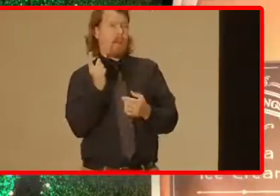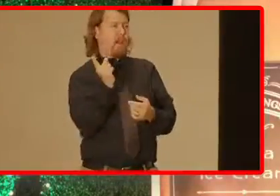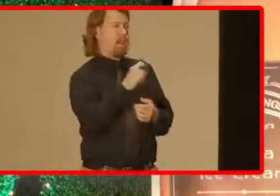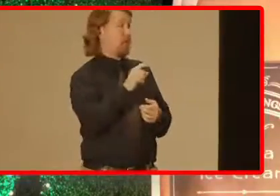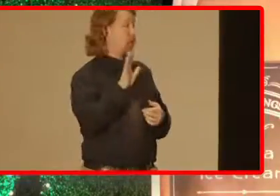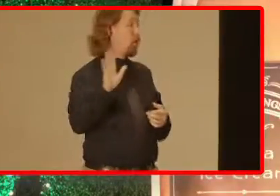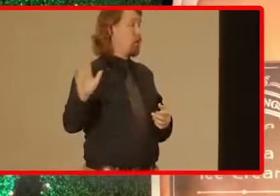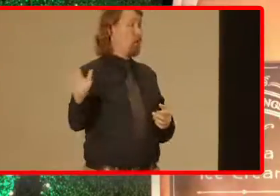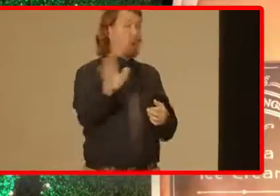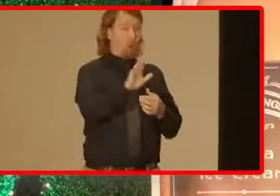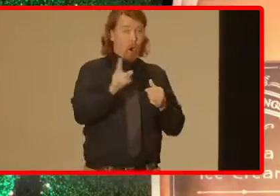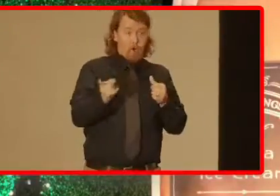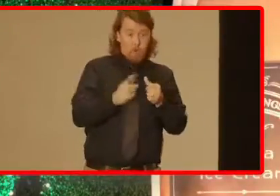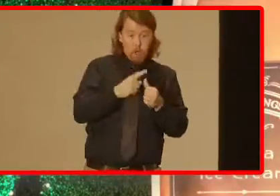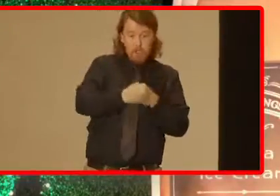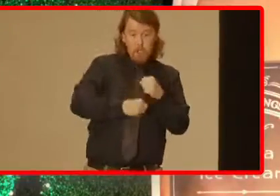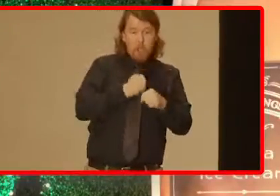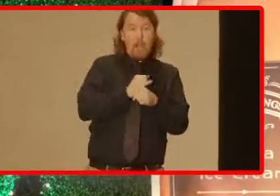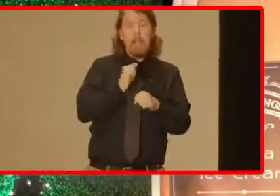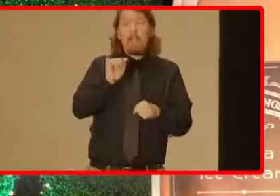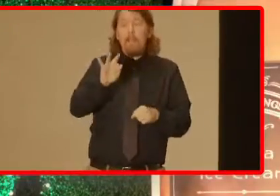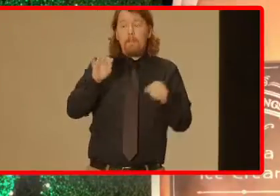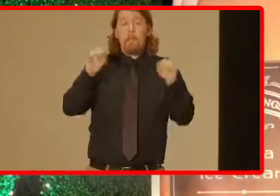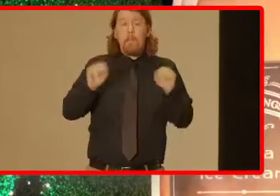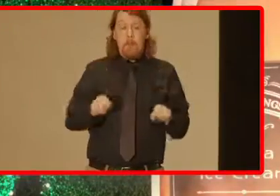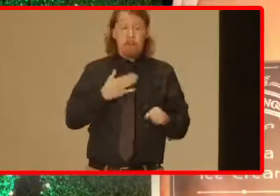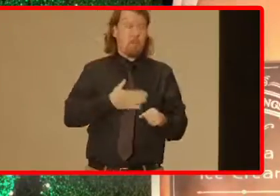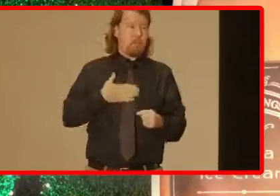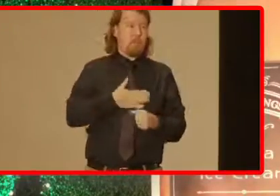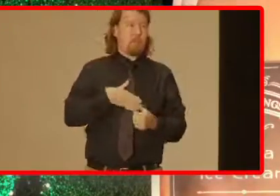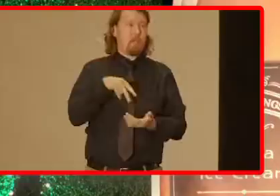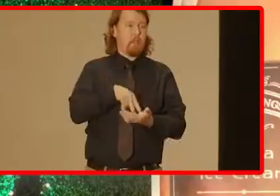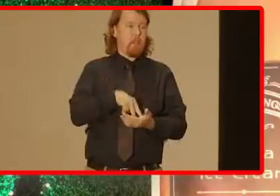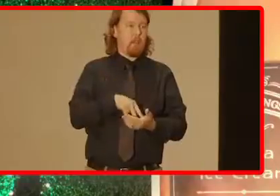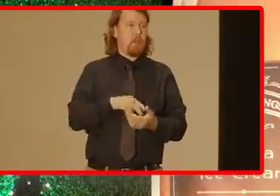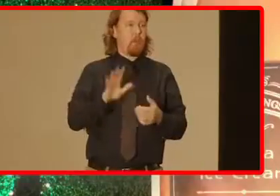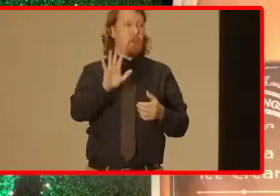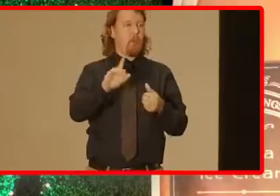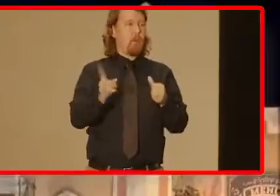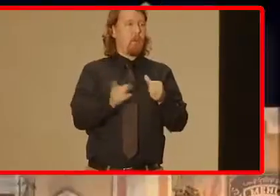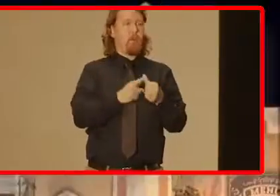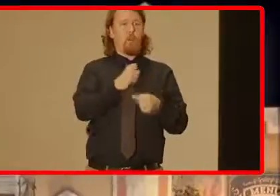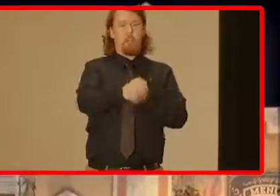if you are able, please stand up. This is your first year.